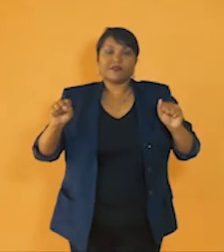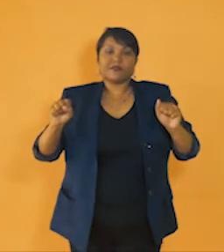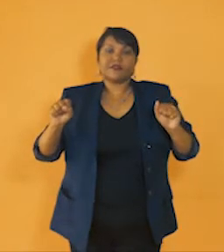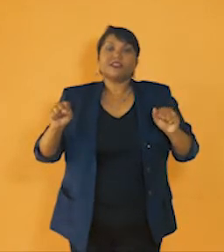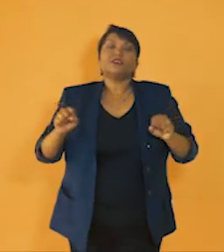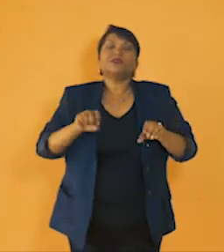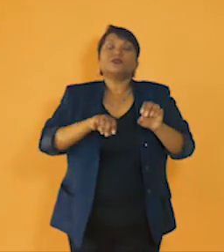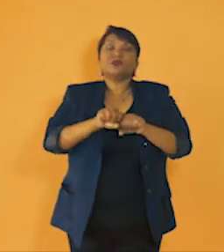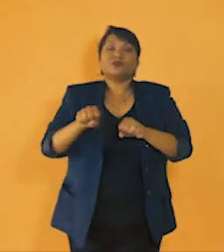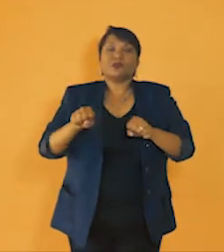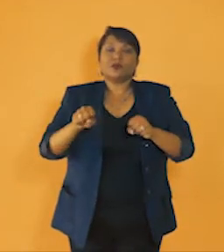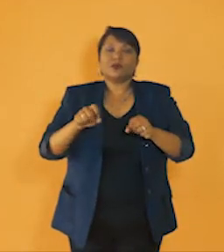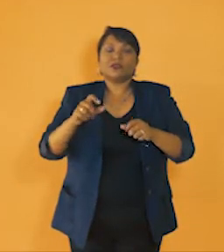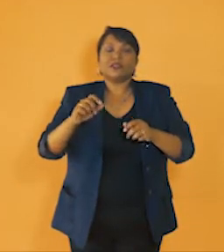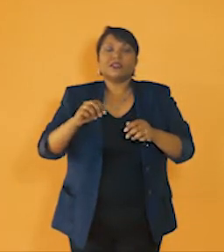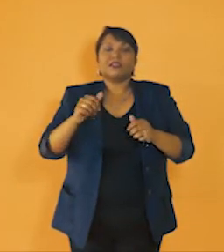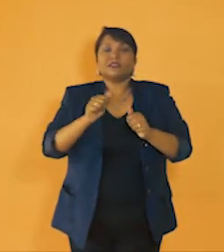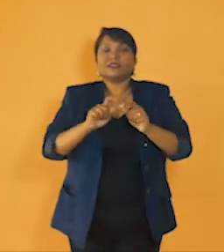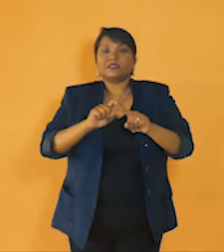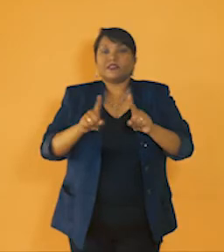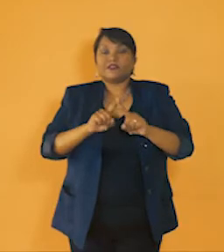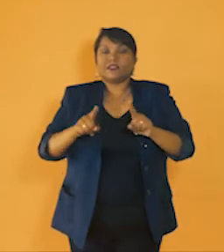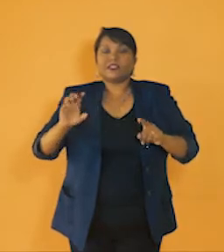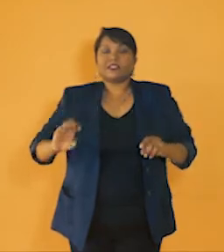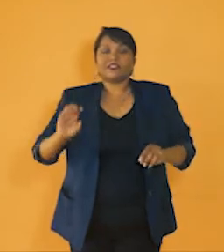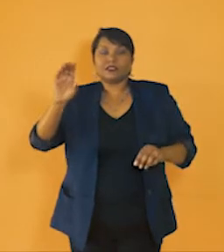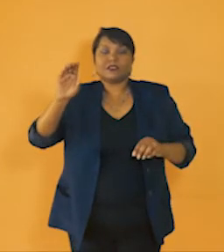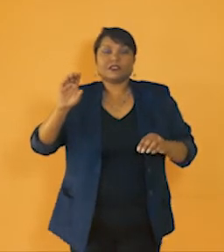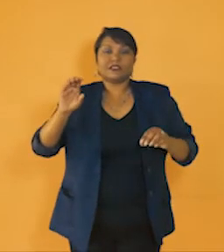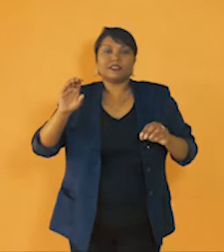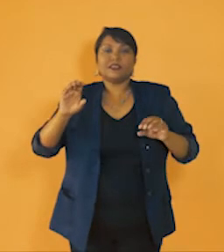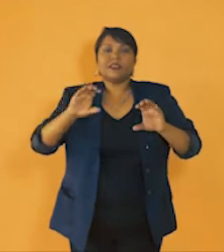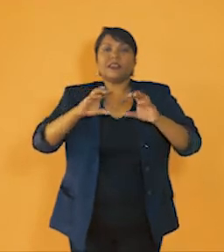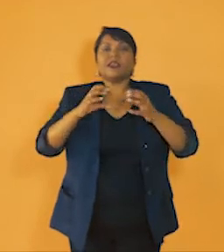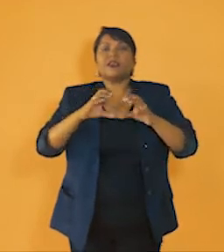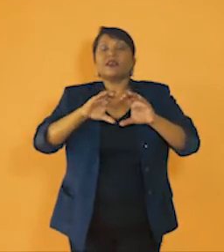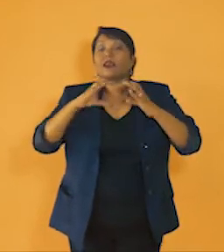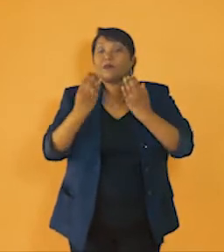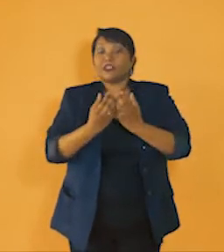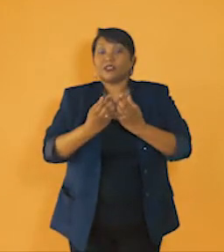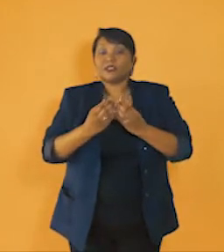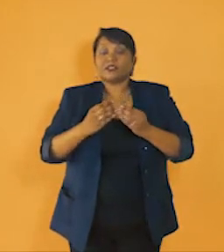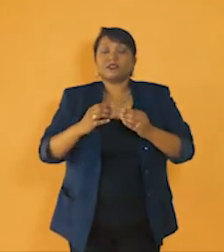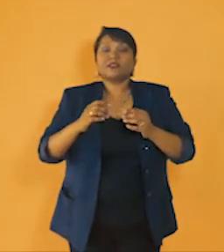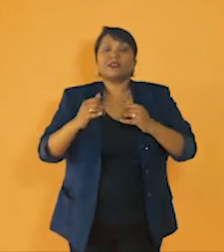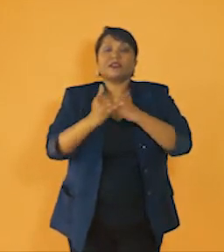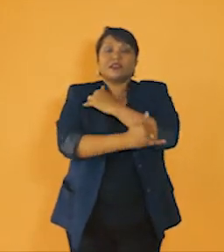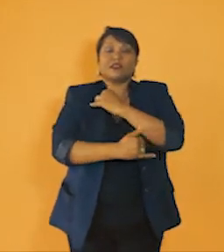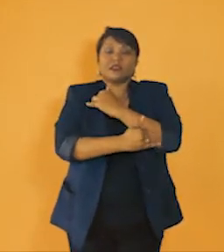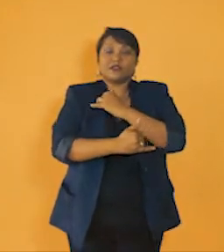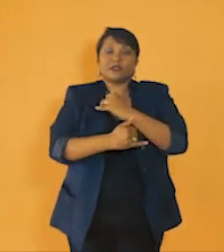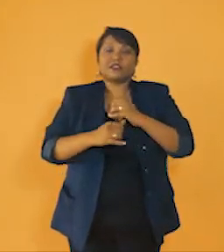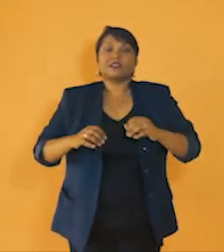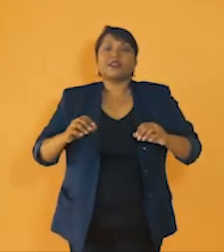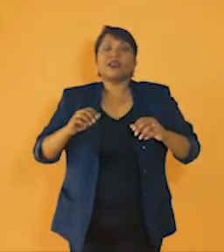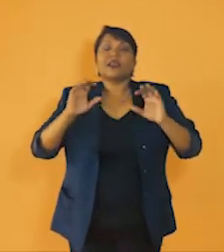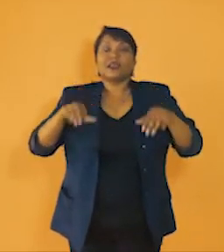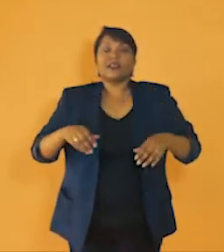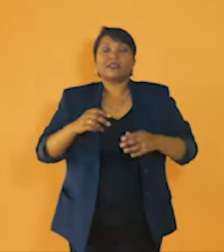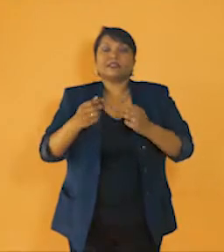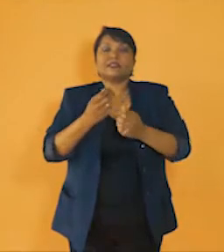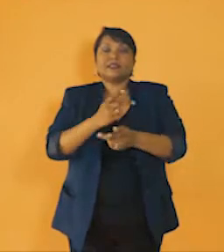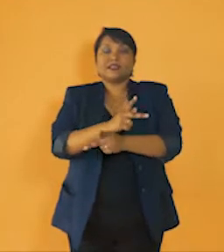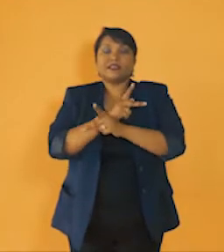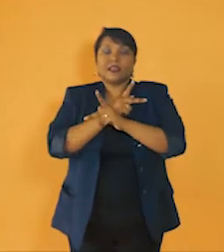than 95% of the world's securities markets in more than 115 jurisdictions.